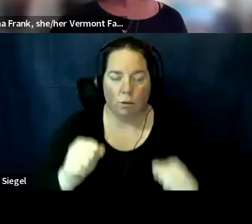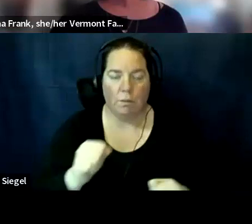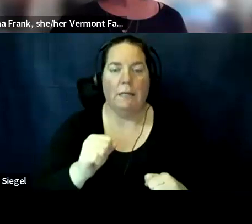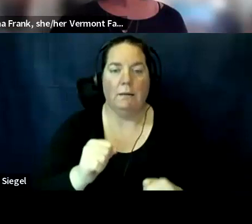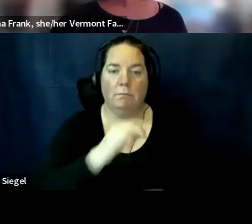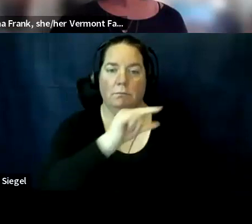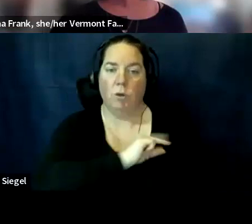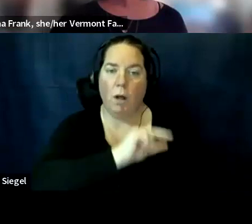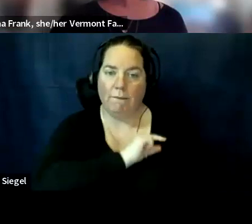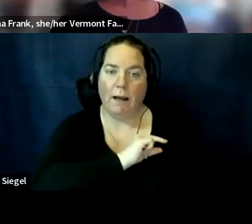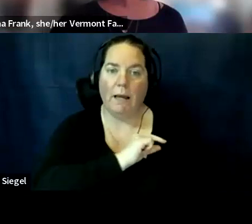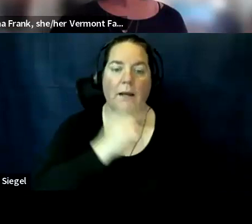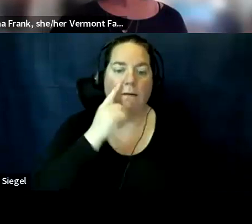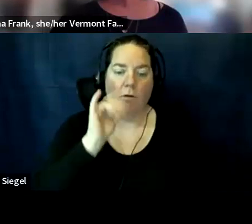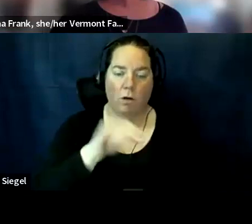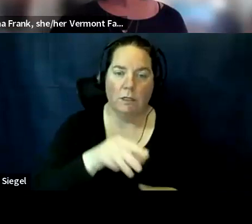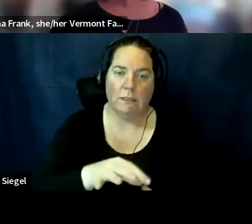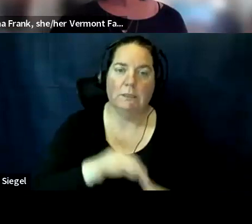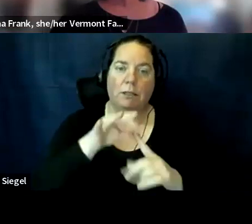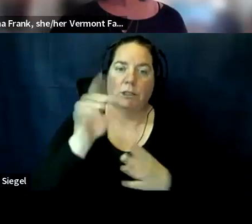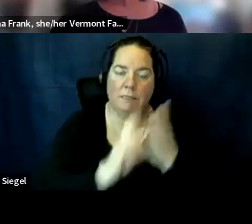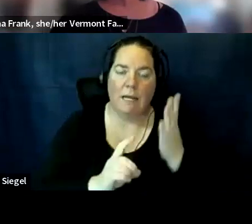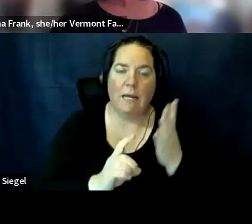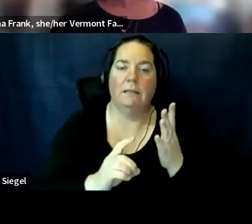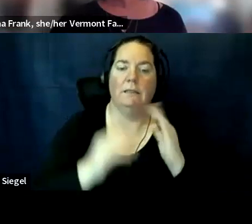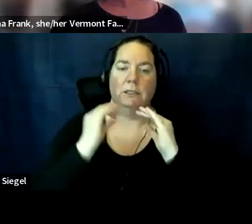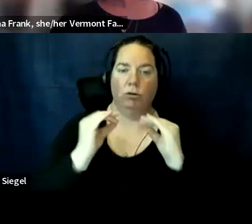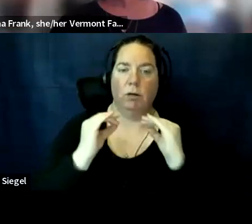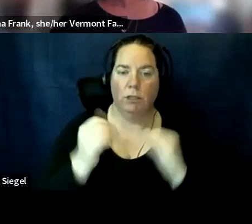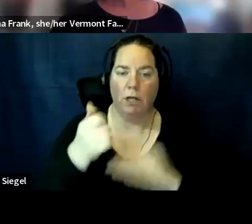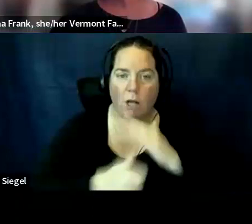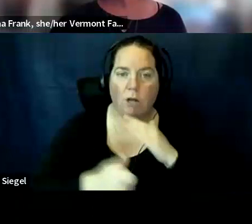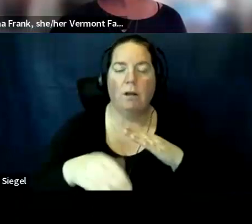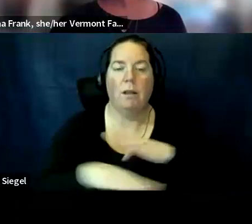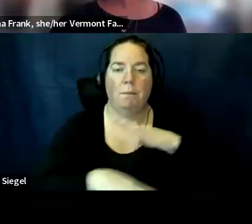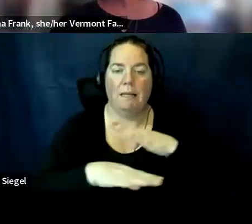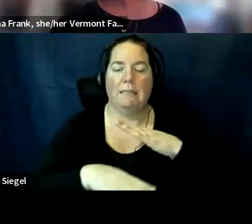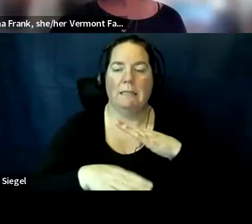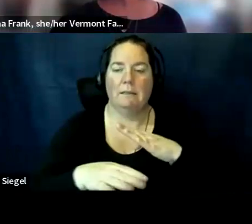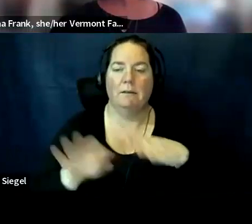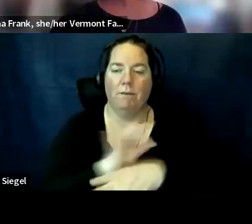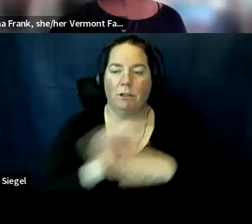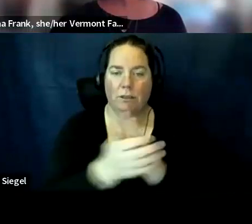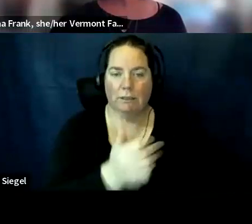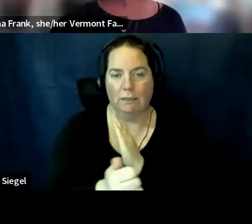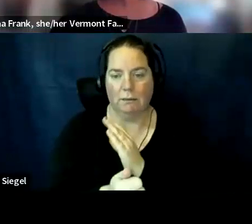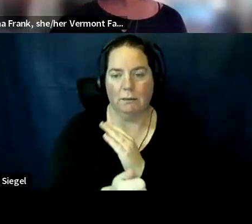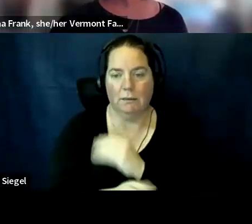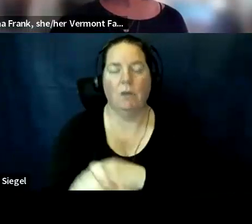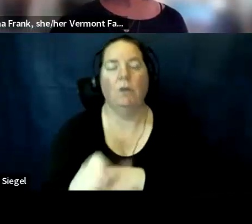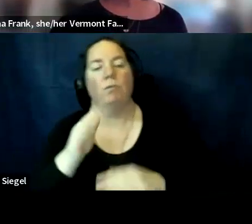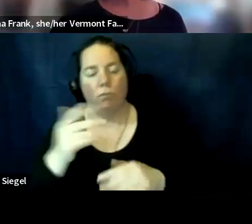eligible for specially designed instruction or special education under the basic skill area of functional skills. Other than the old